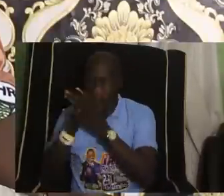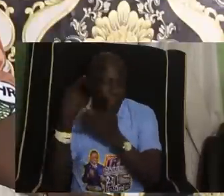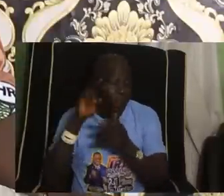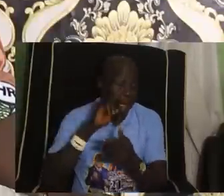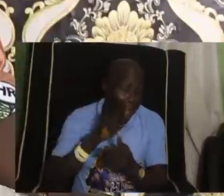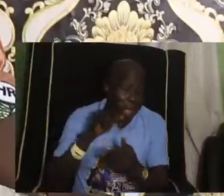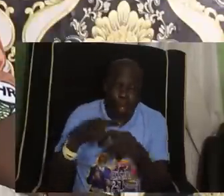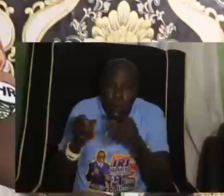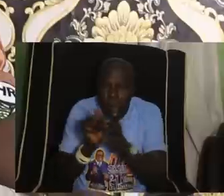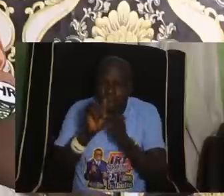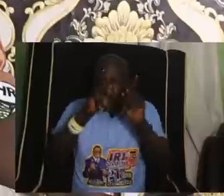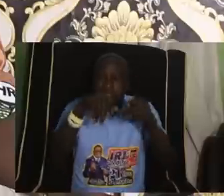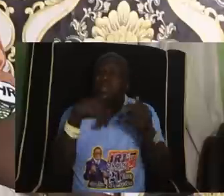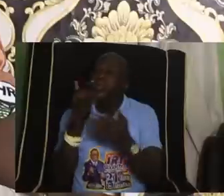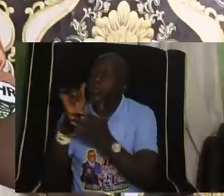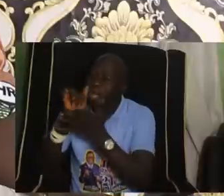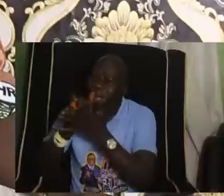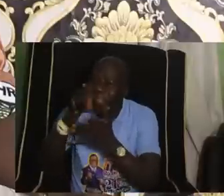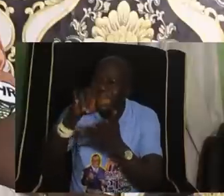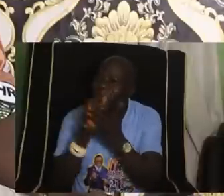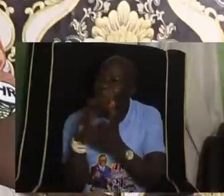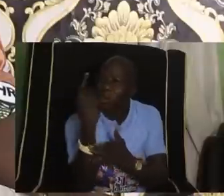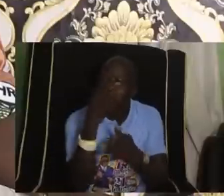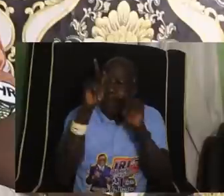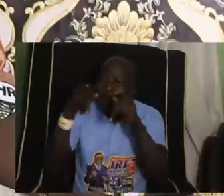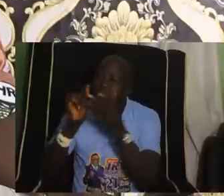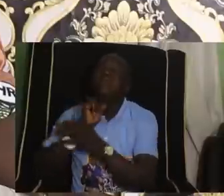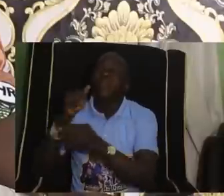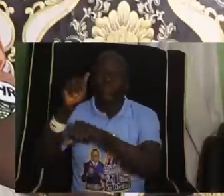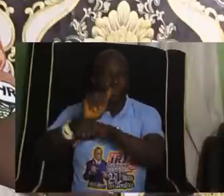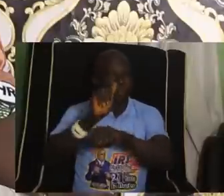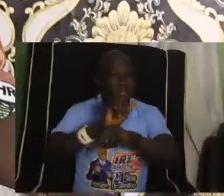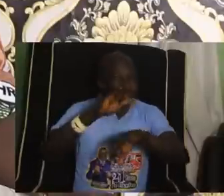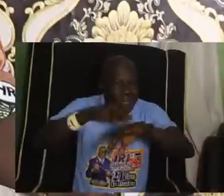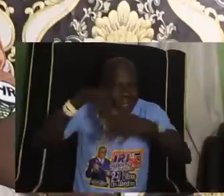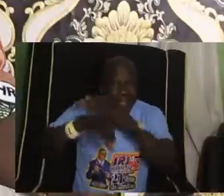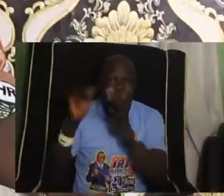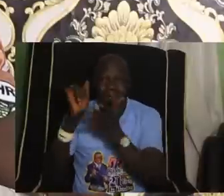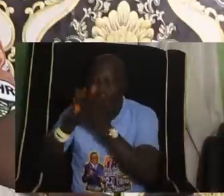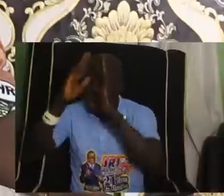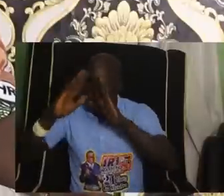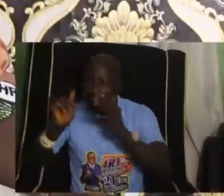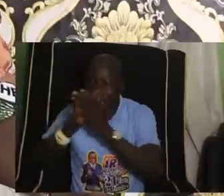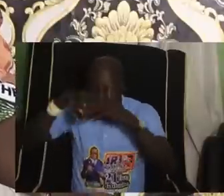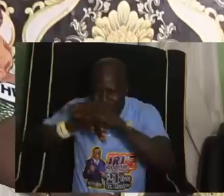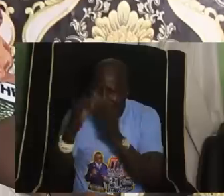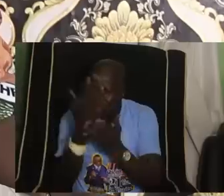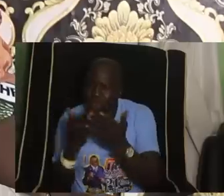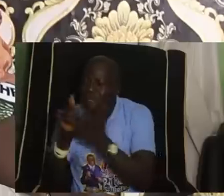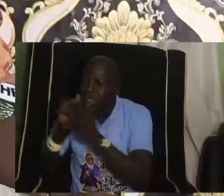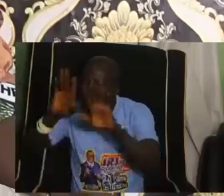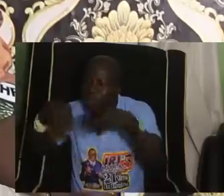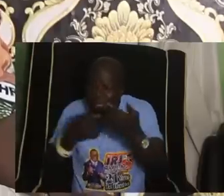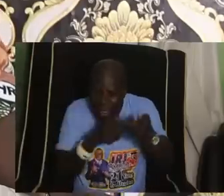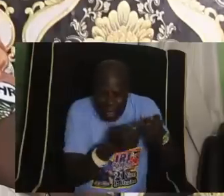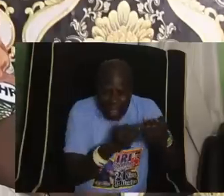her but the pastor told her that it's only plasma tv that is not working in the house that everything is intact he now gave her the